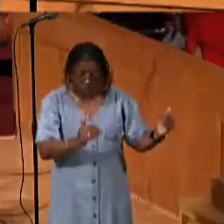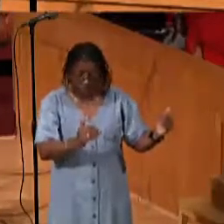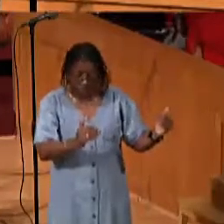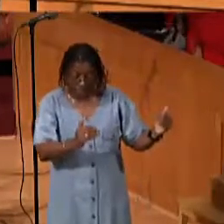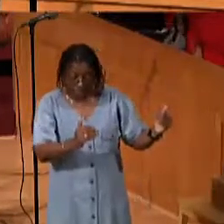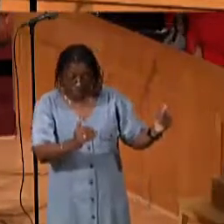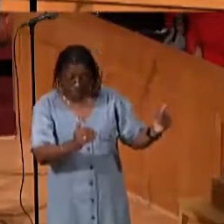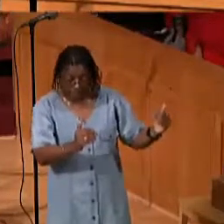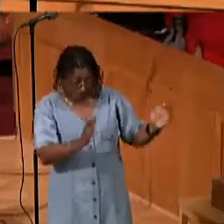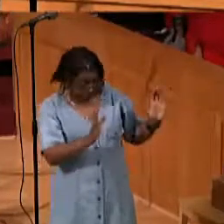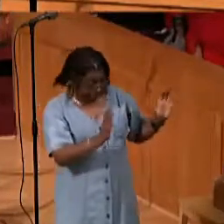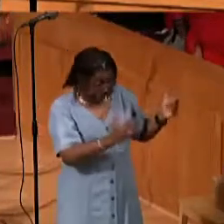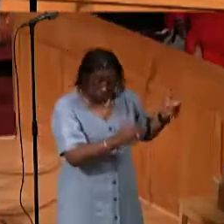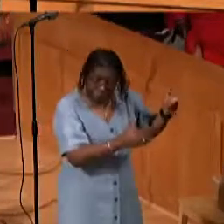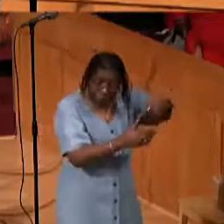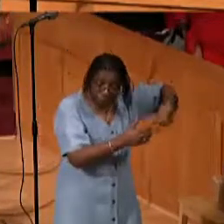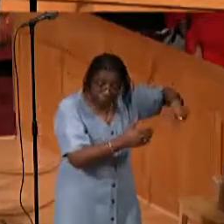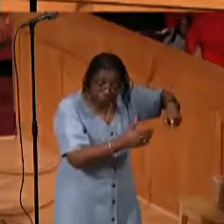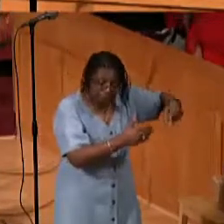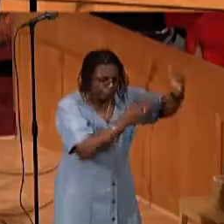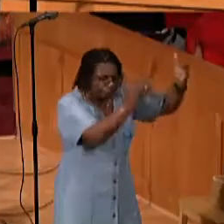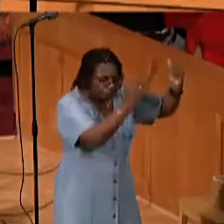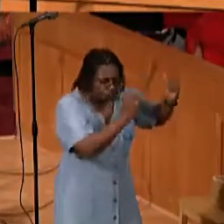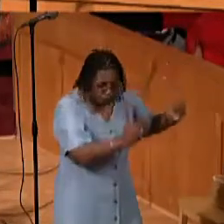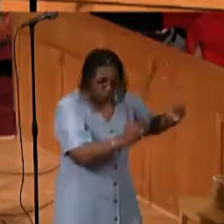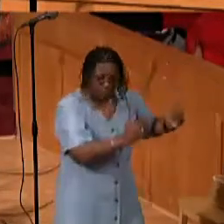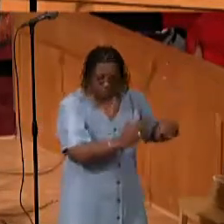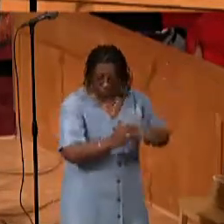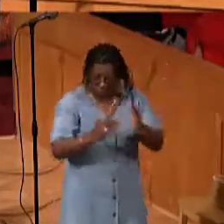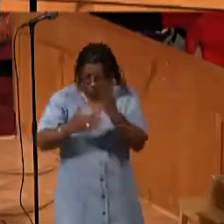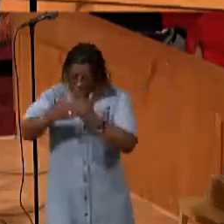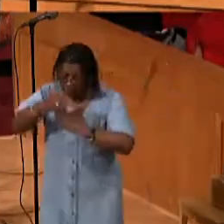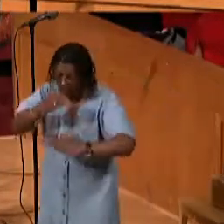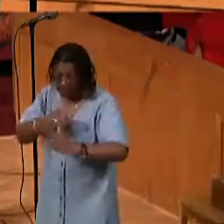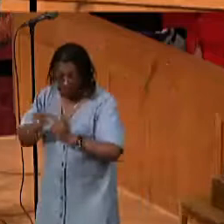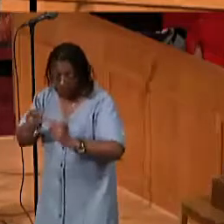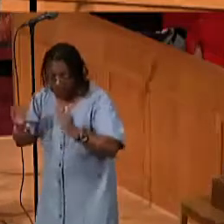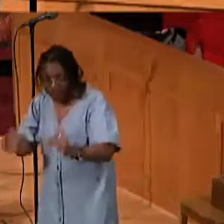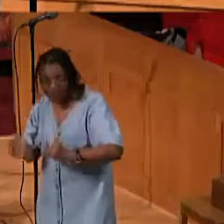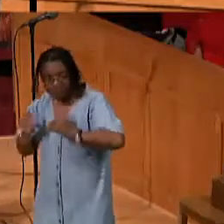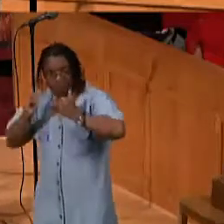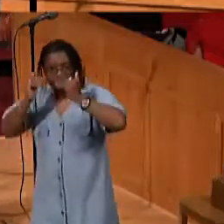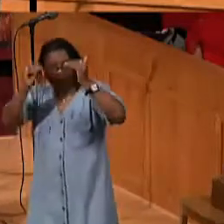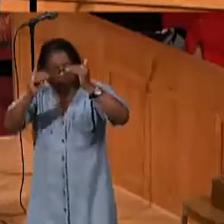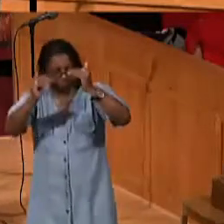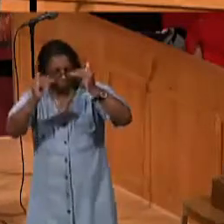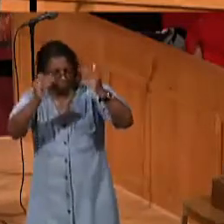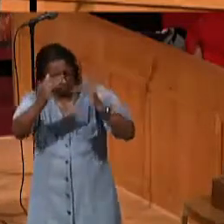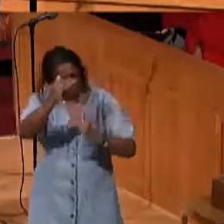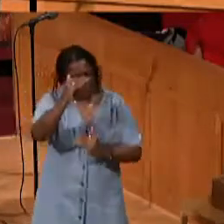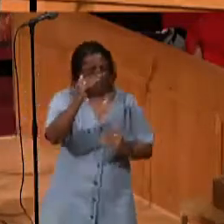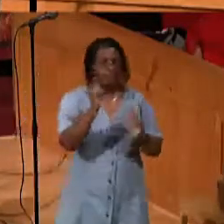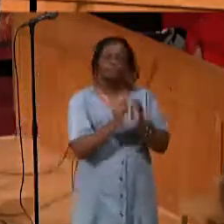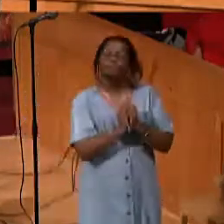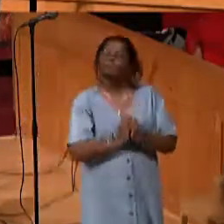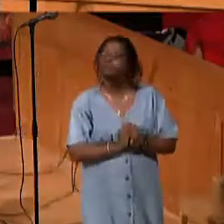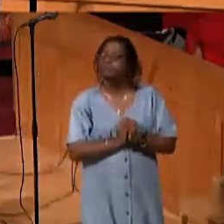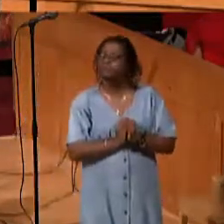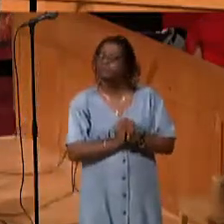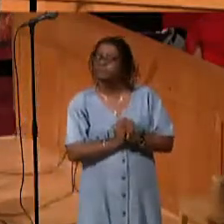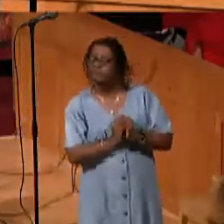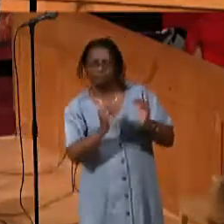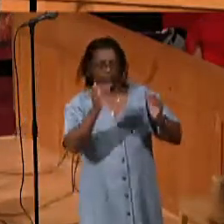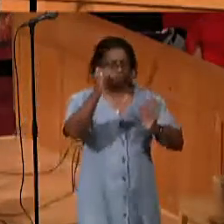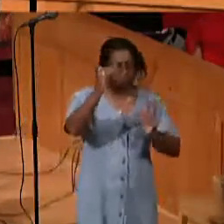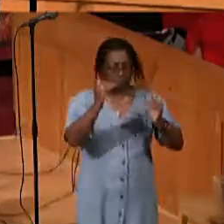and he lifted them up. Are y'all with me here? Amen. I ain't got time to really, amen, share